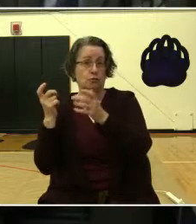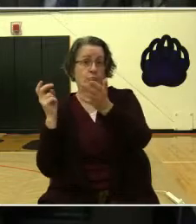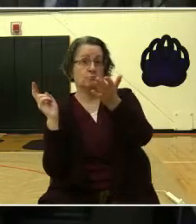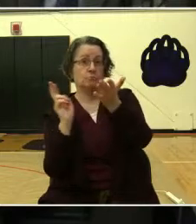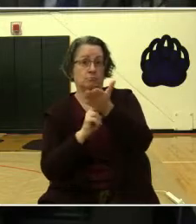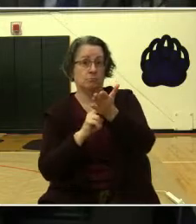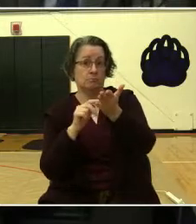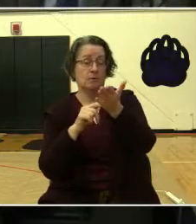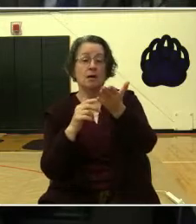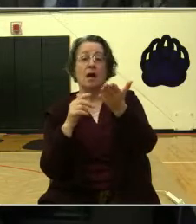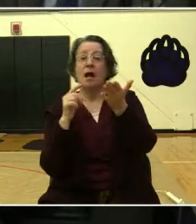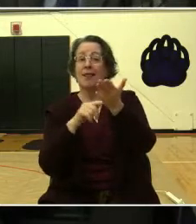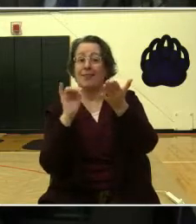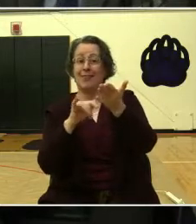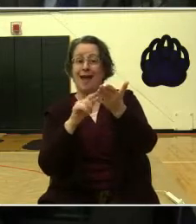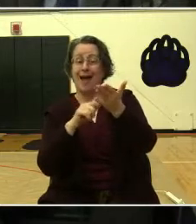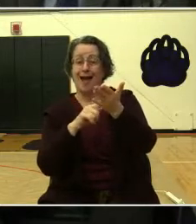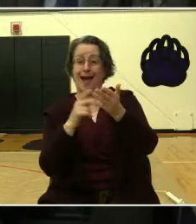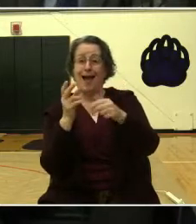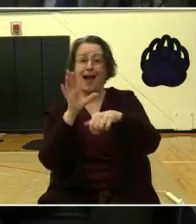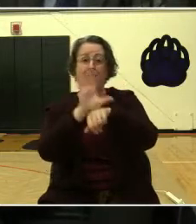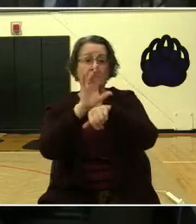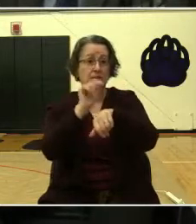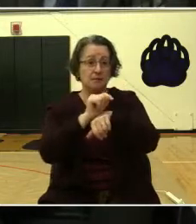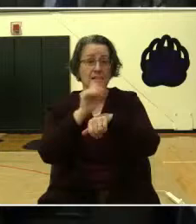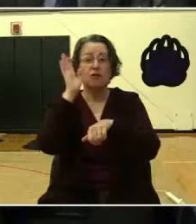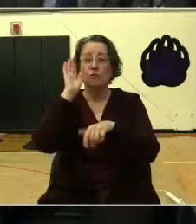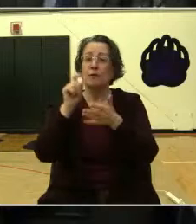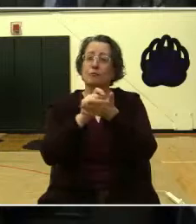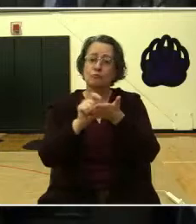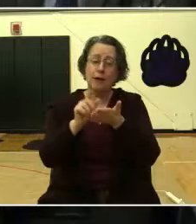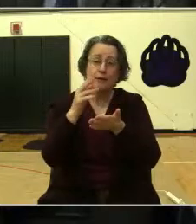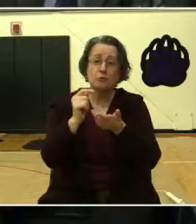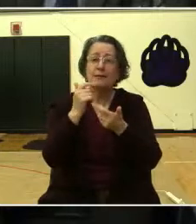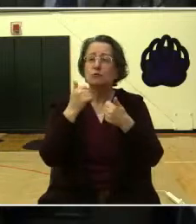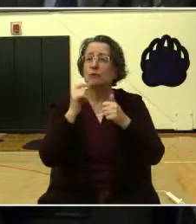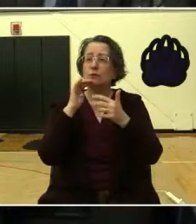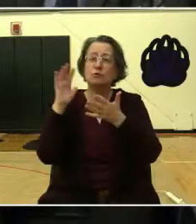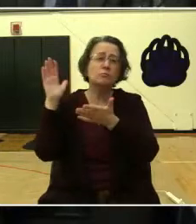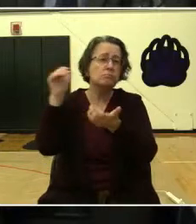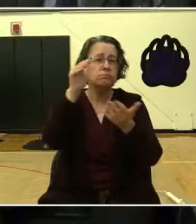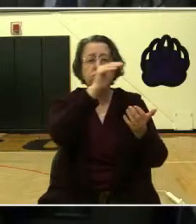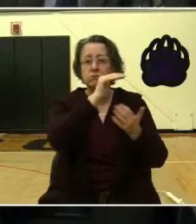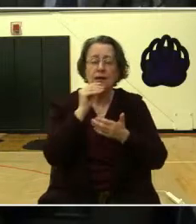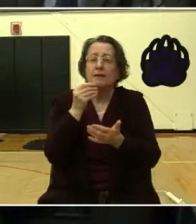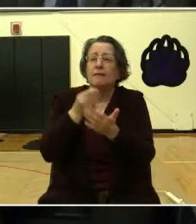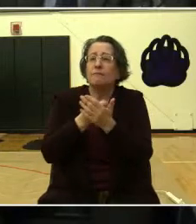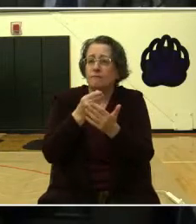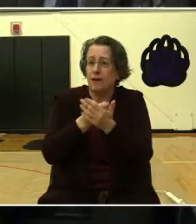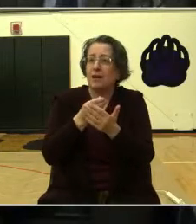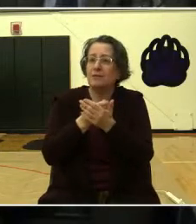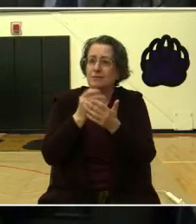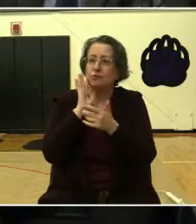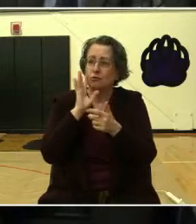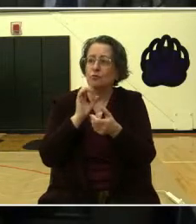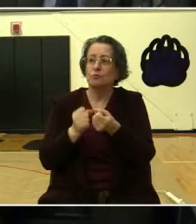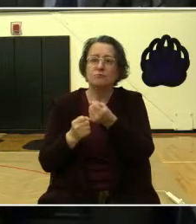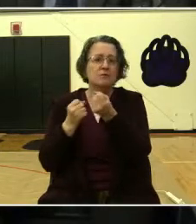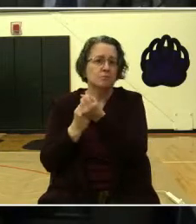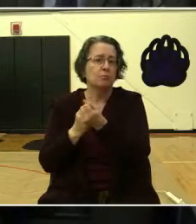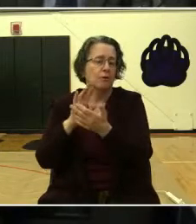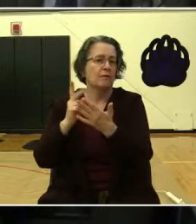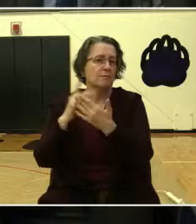resources to uh invest in the downtown it was uh essentially a pilot program uh that was